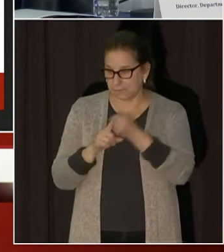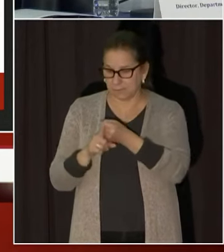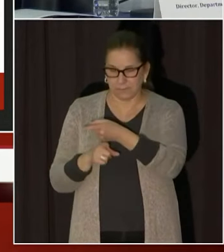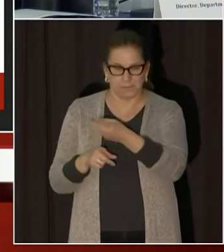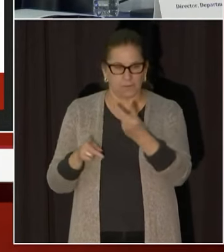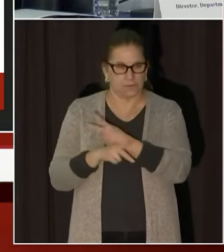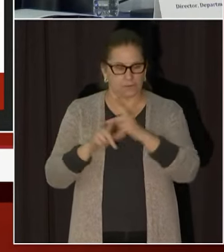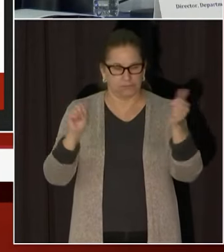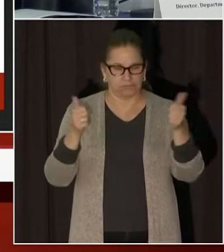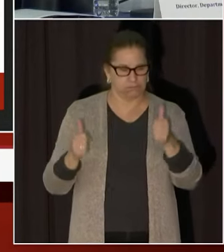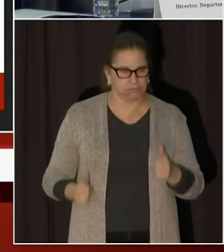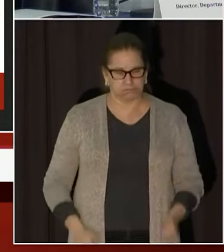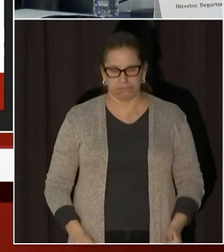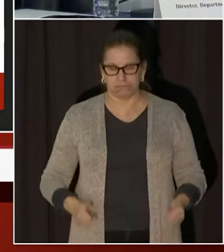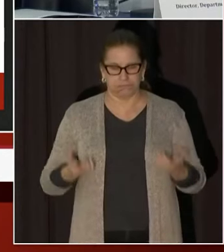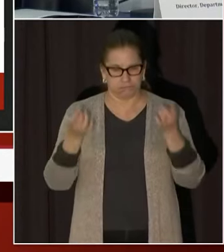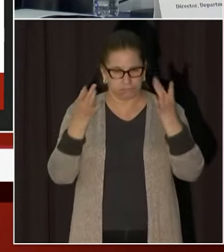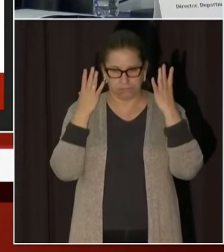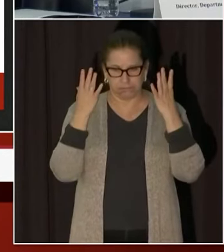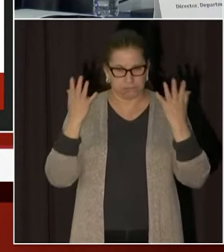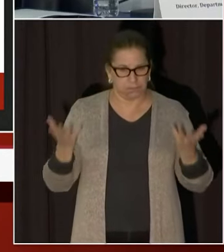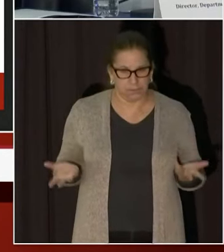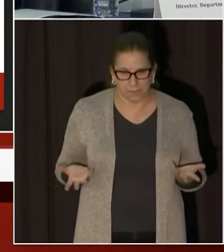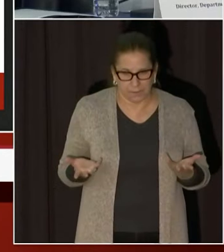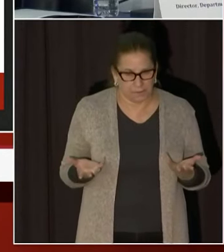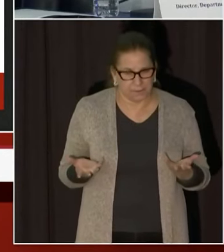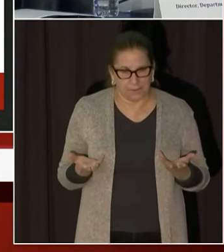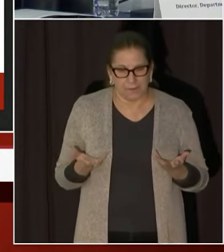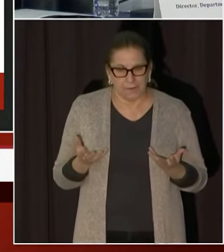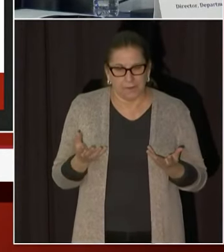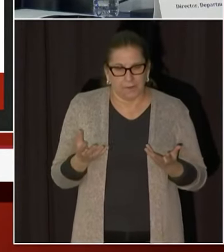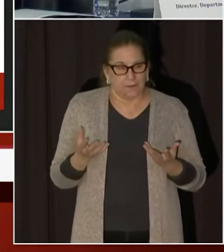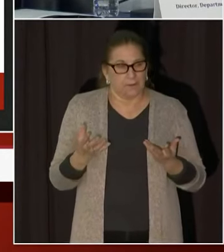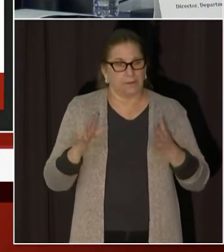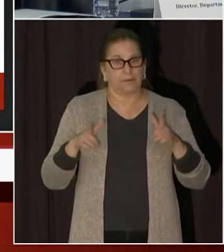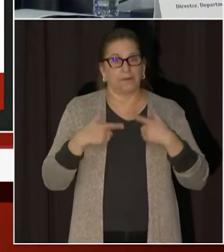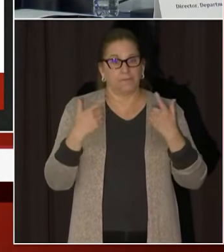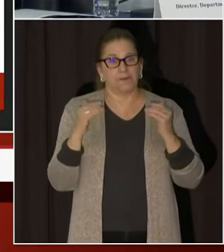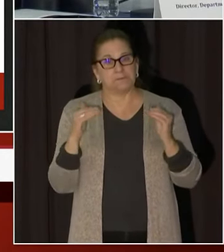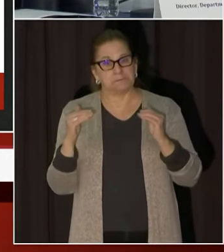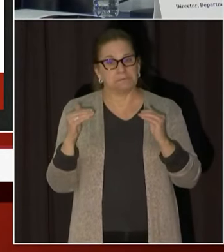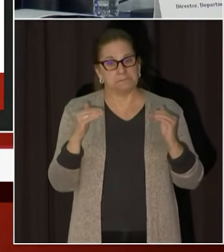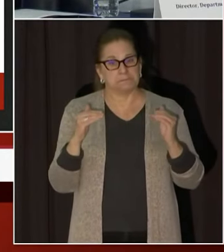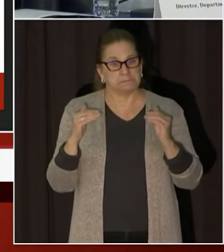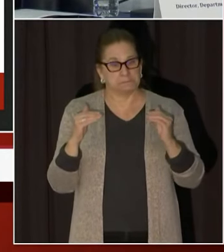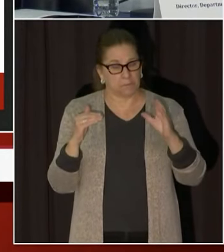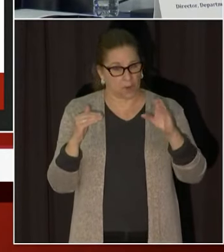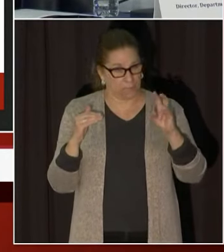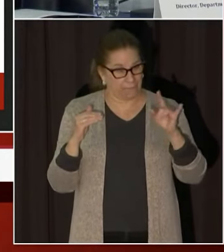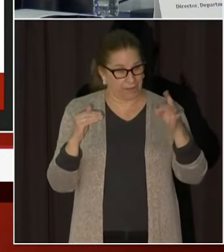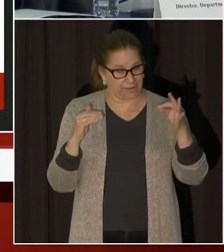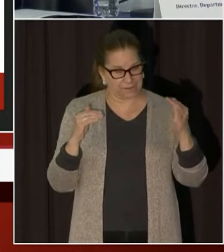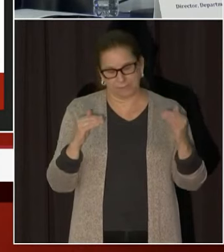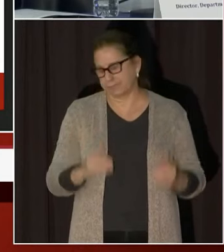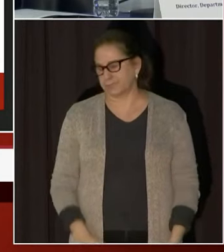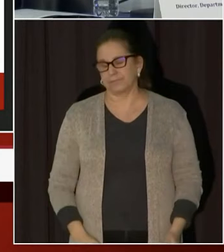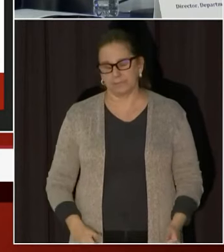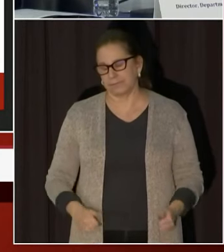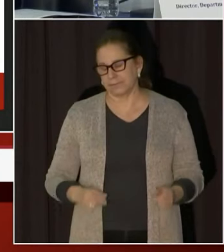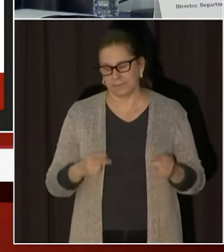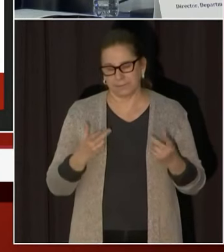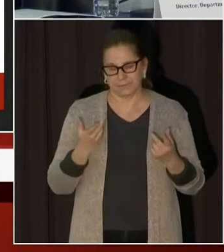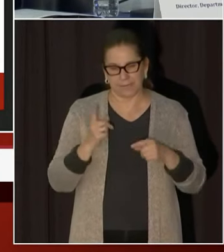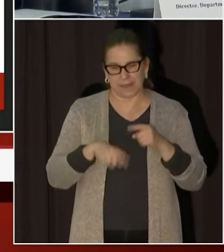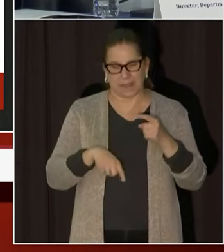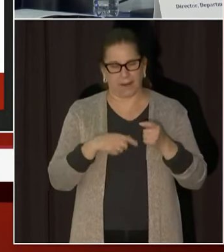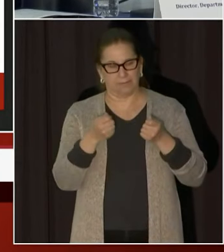health status from being in a good state of health. And it's important to know that when the national studies are done, or